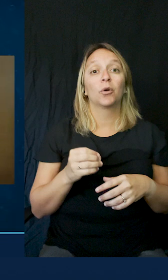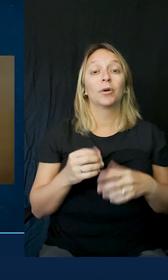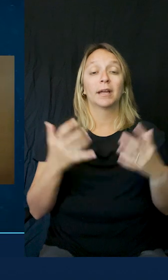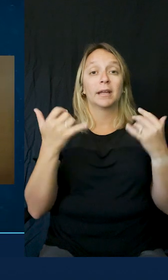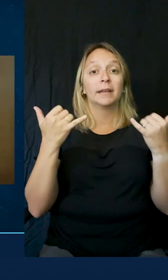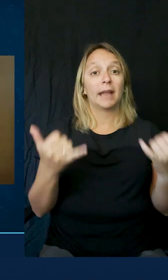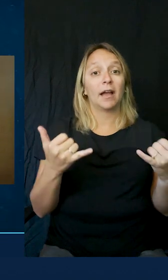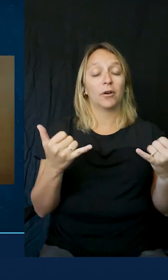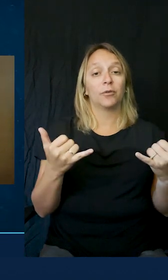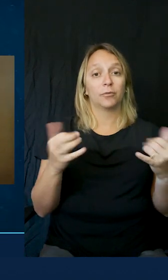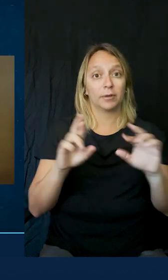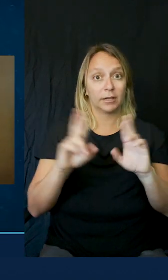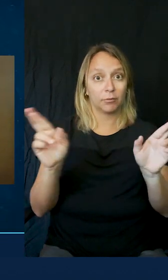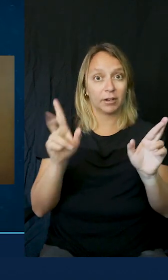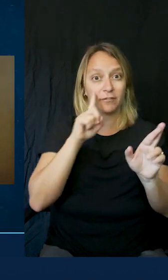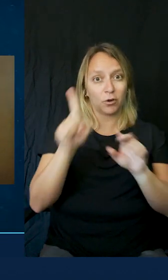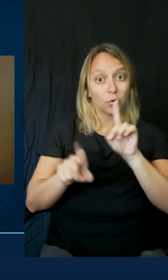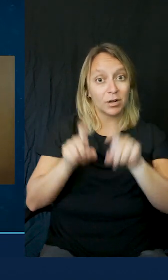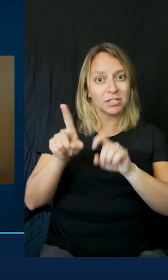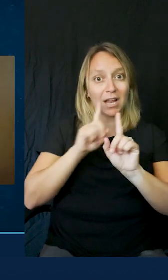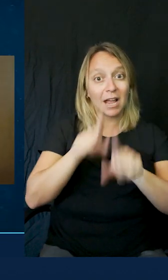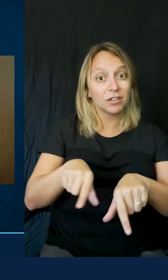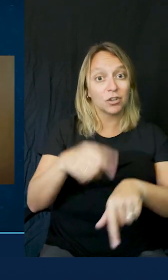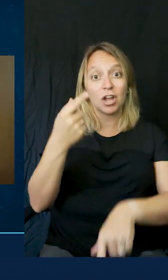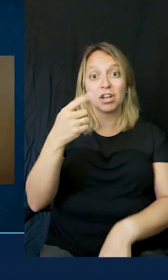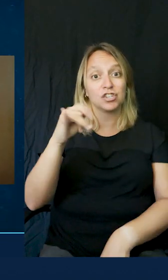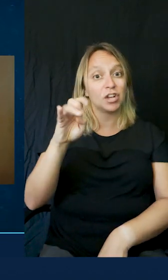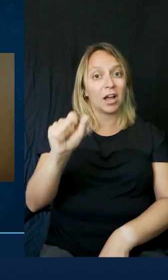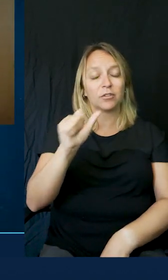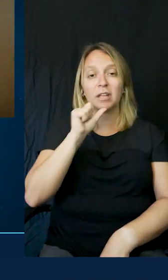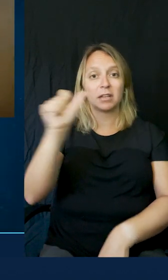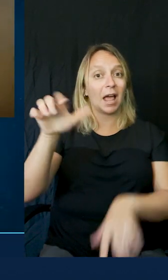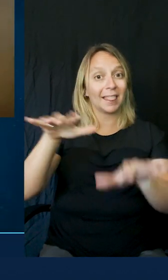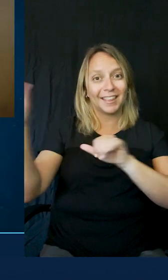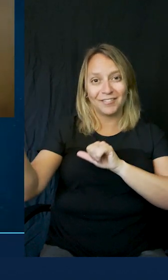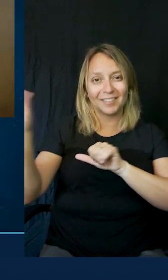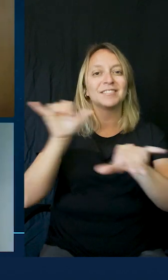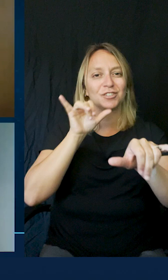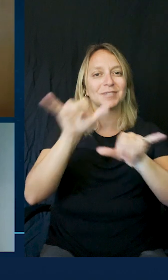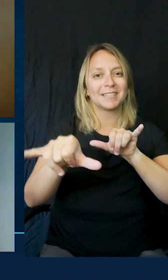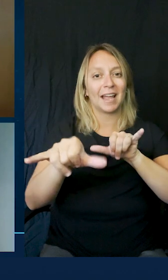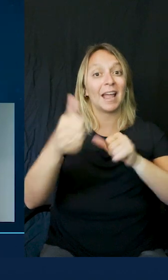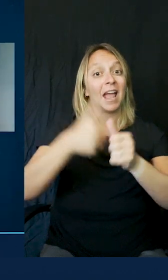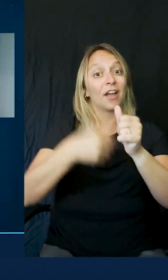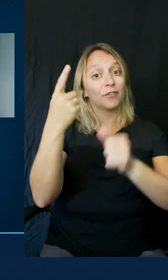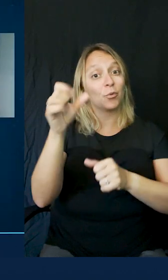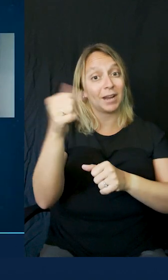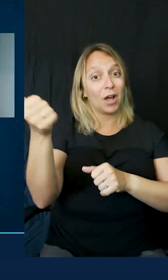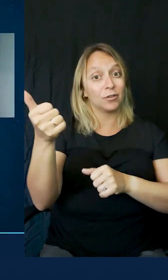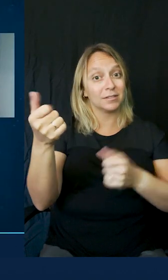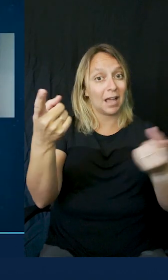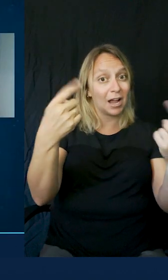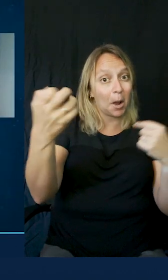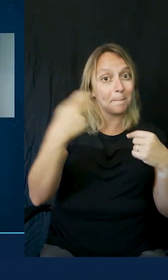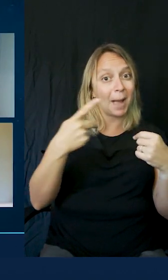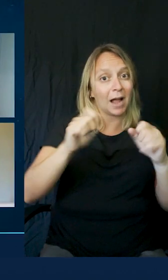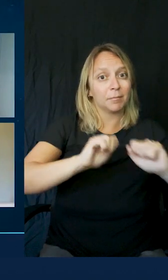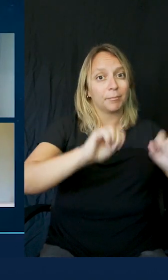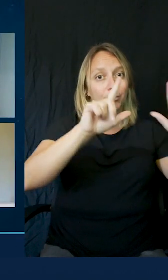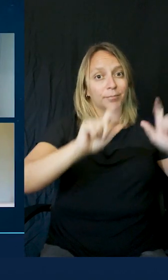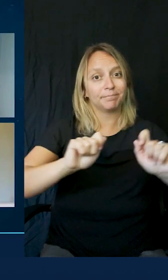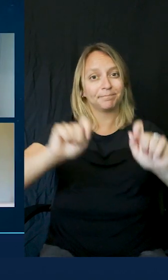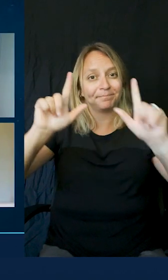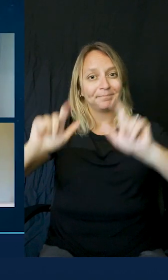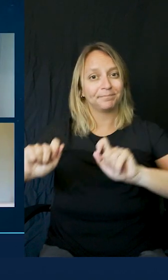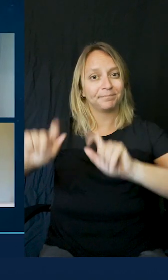to jump into our Q&A. So Giles is not going to go anywhere. She's going to stay on the screen, and we're going to welcome everybody back to the screen. And